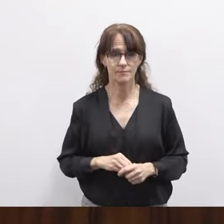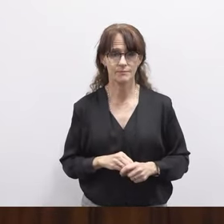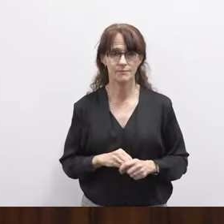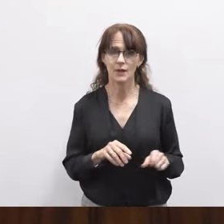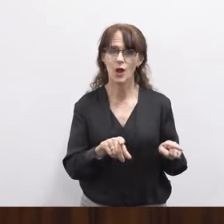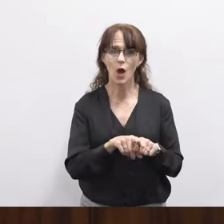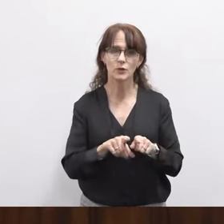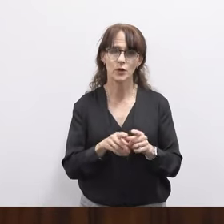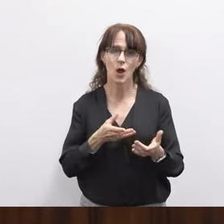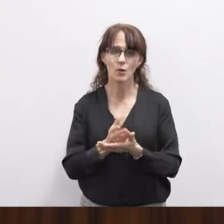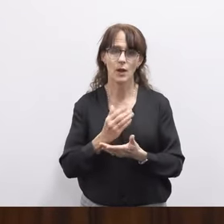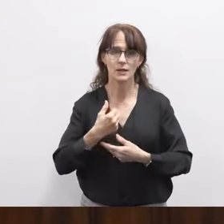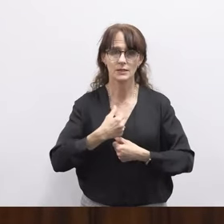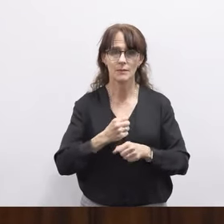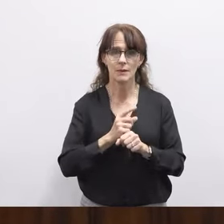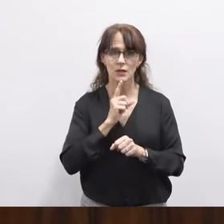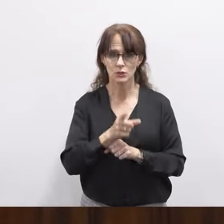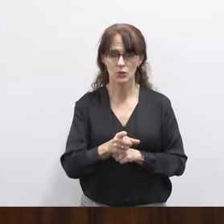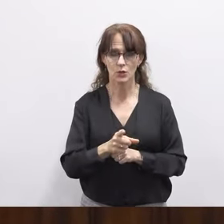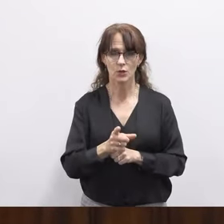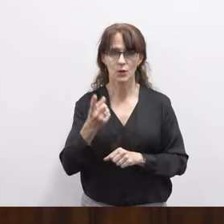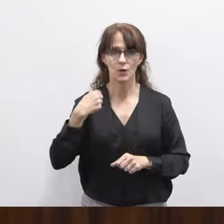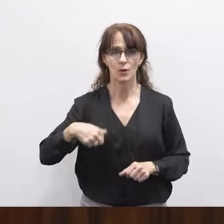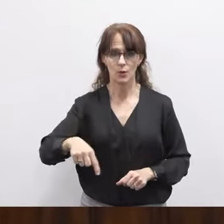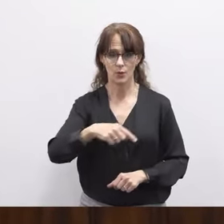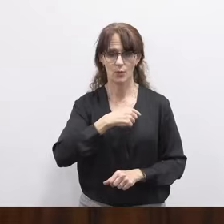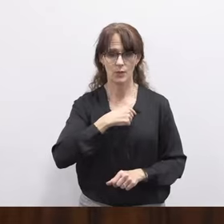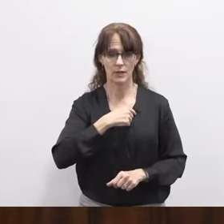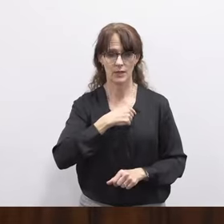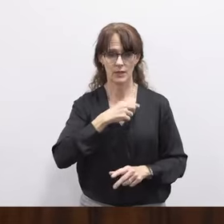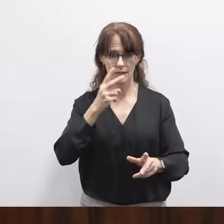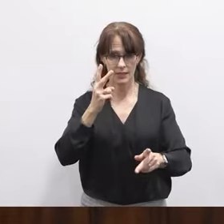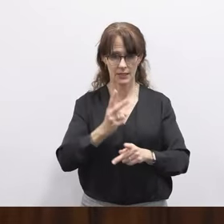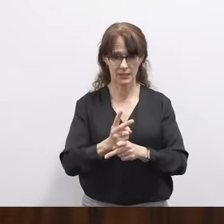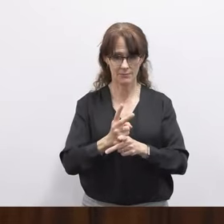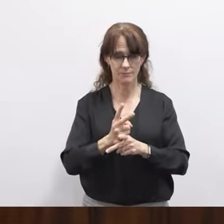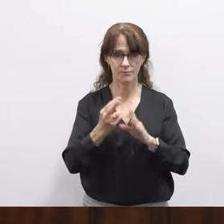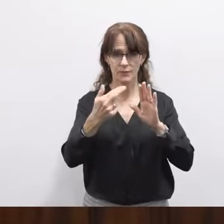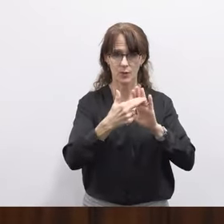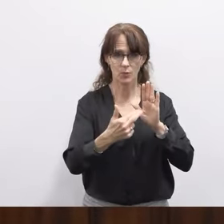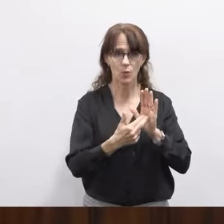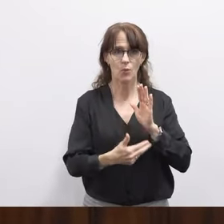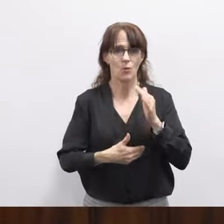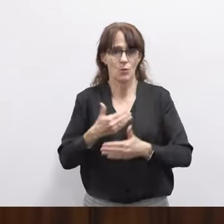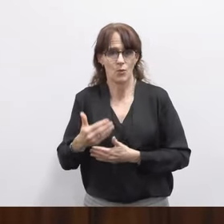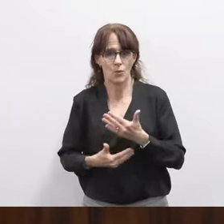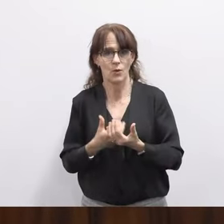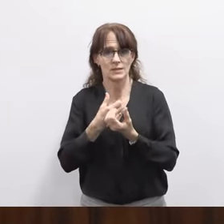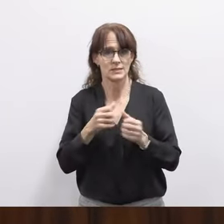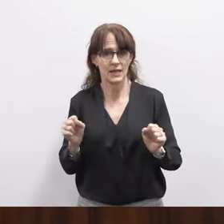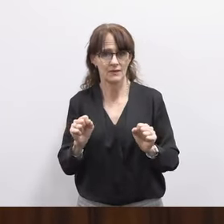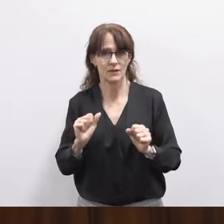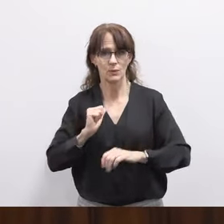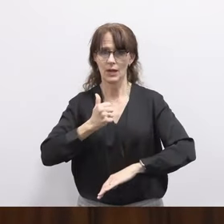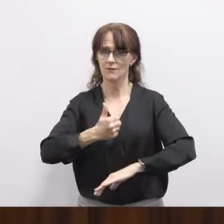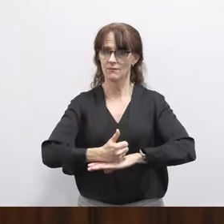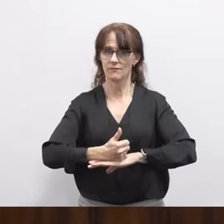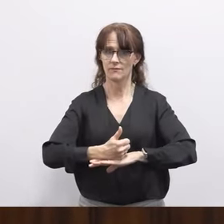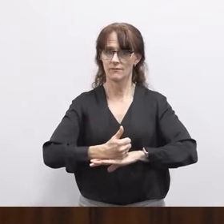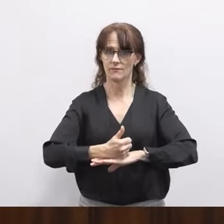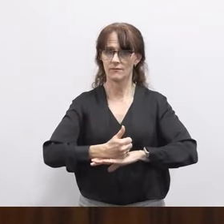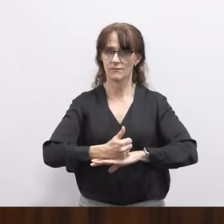is also our right to make sure that we uphold the protocols, procedures, and safety measures that we have in place.